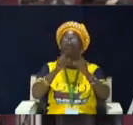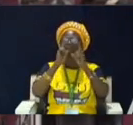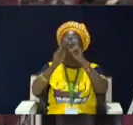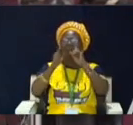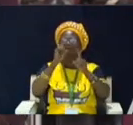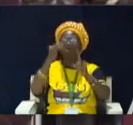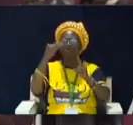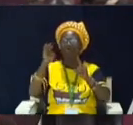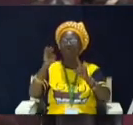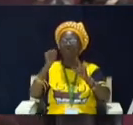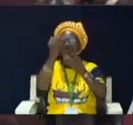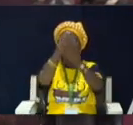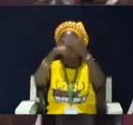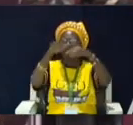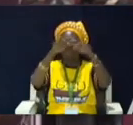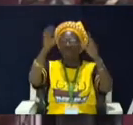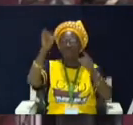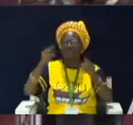prosperity.